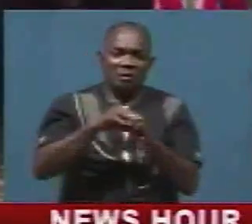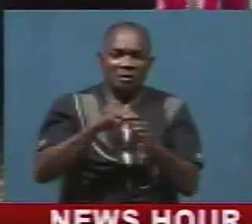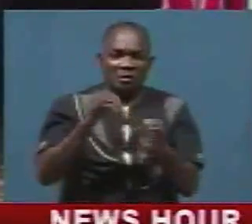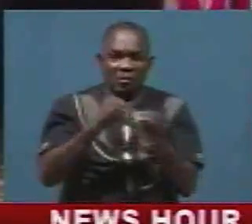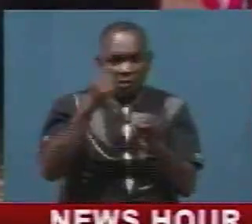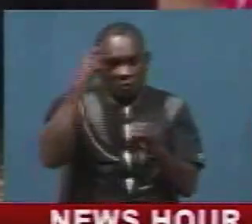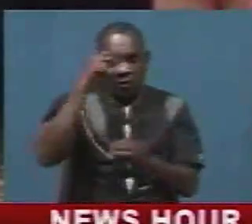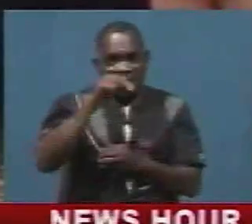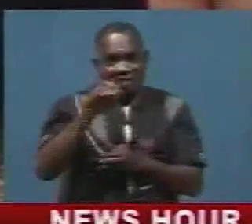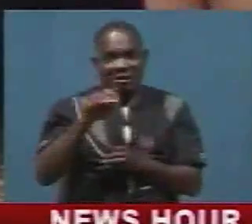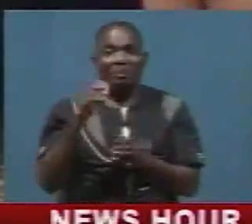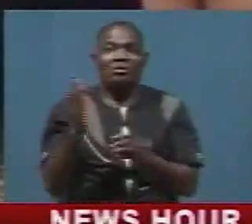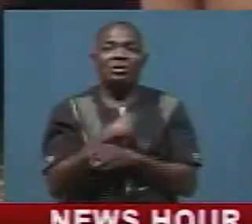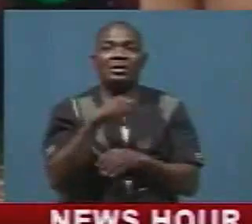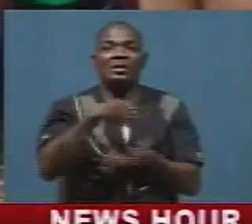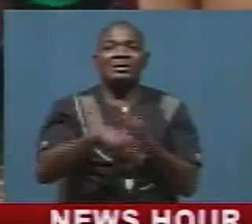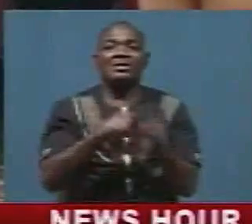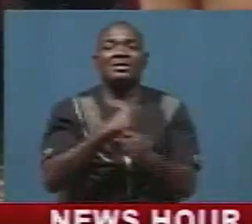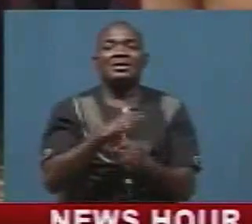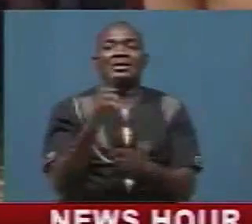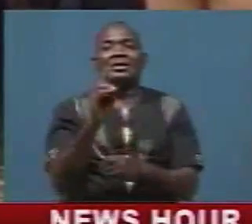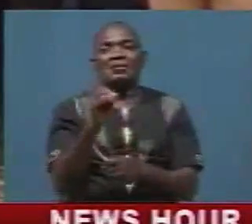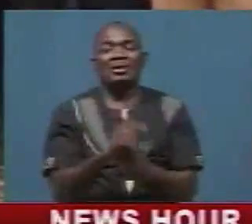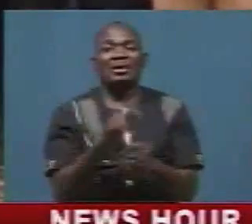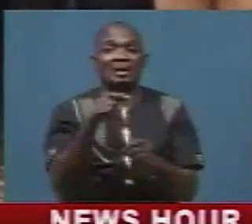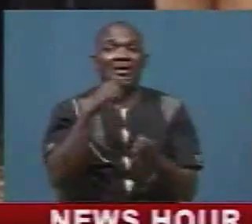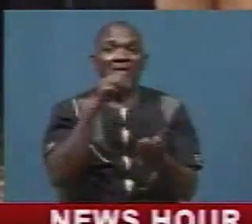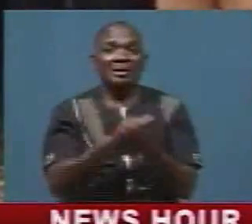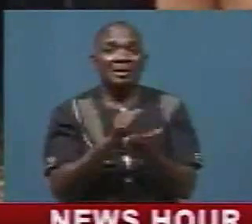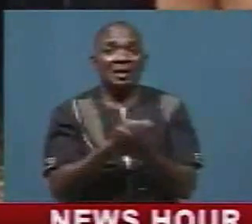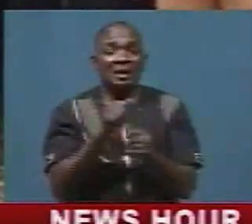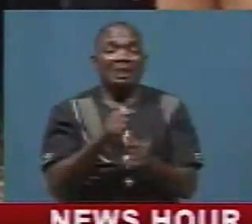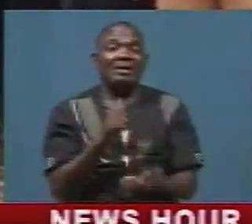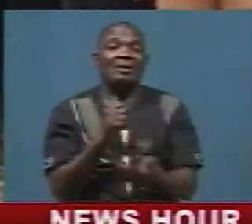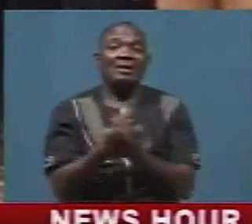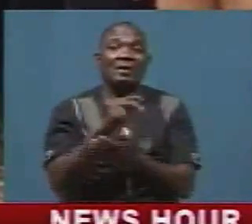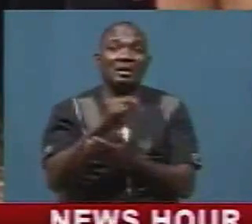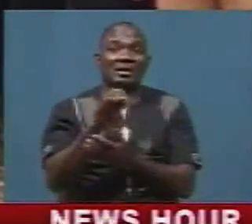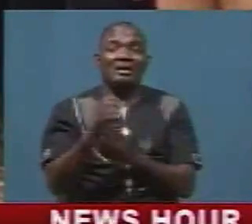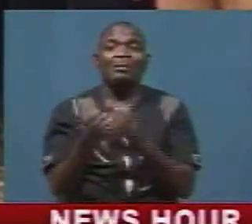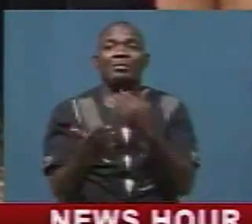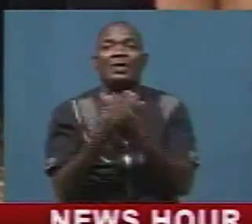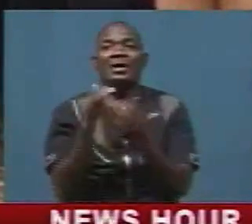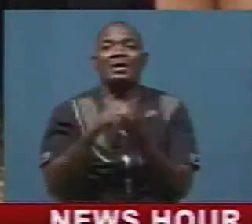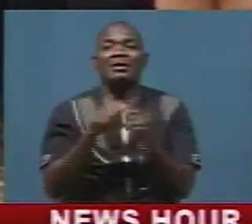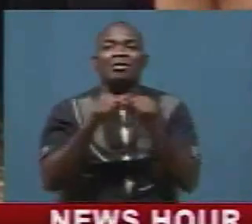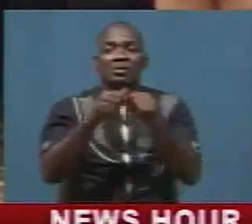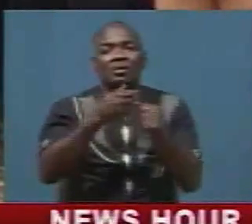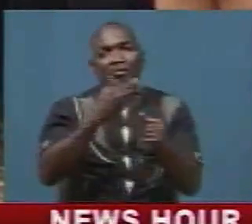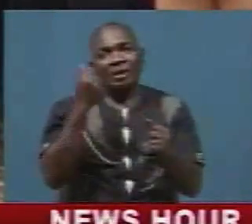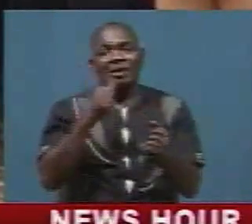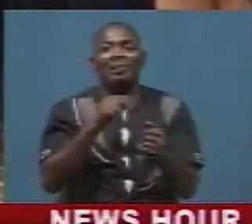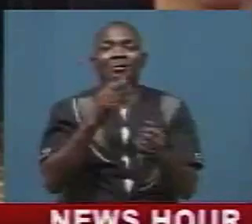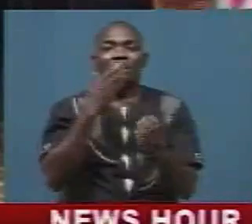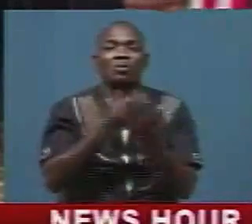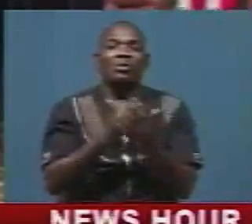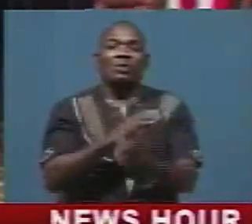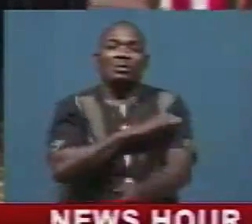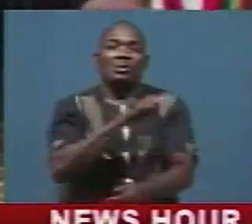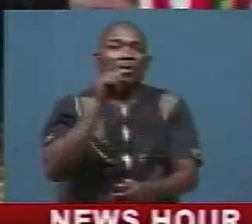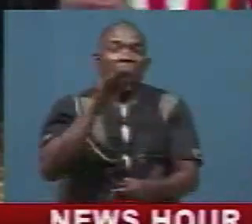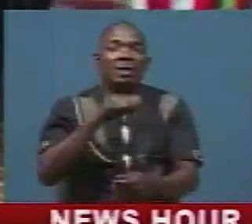the NDC in the December polls. She said this will enable the NDC to continue the empowerment of women